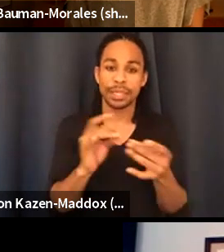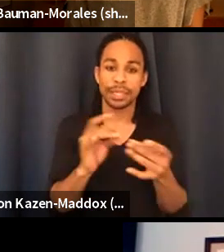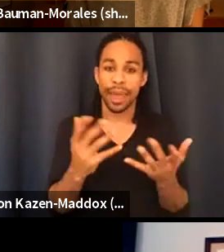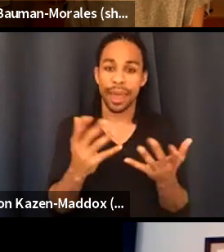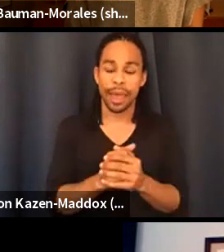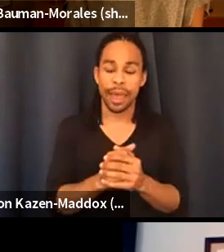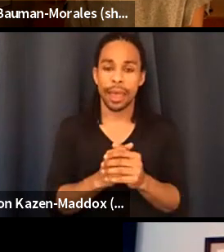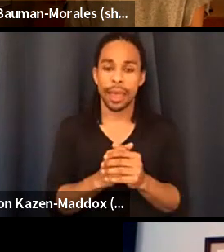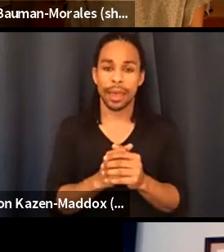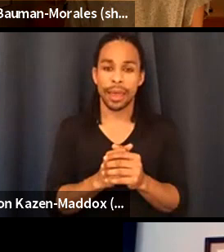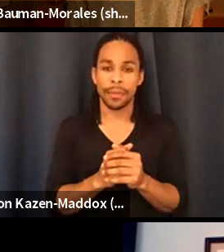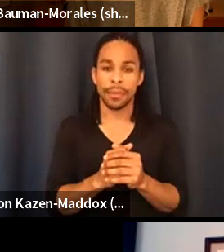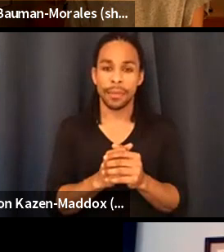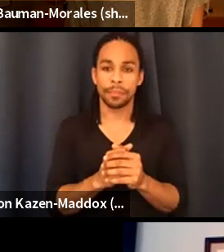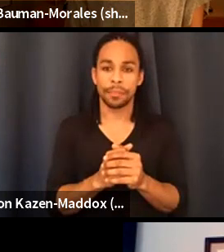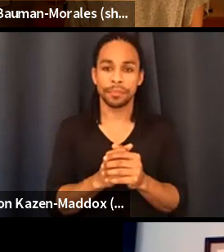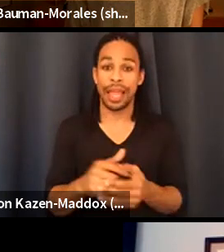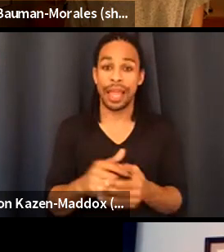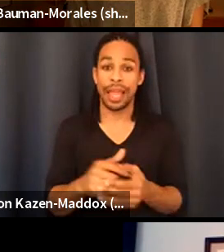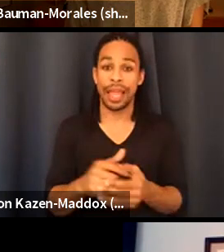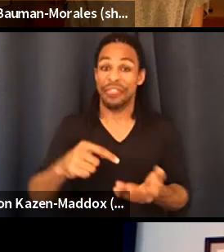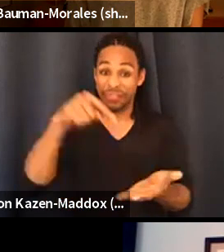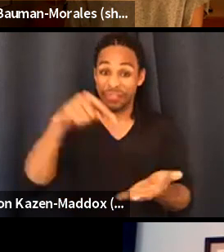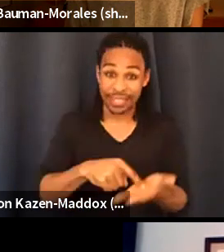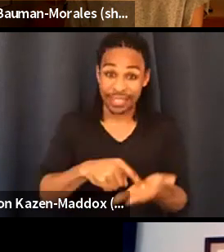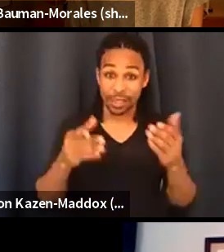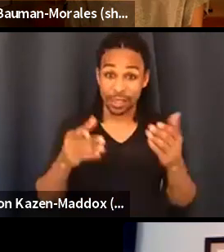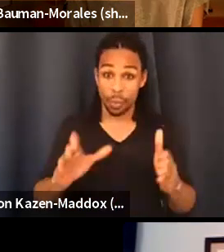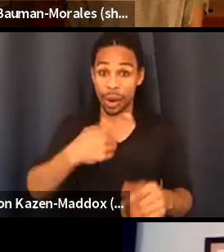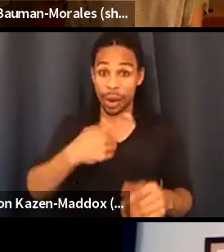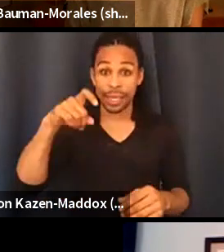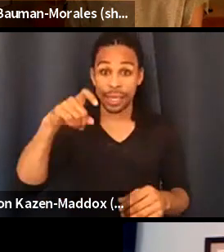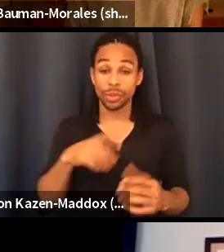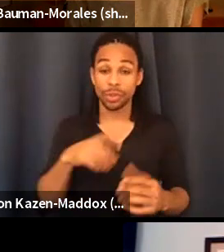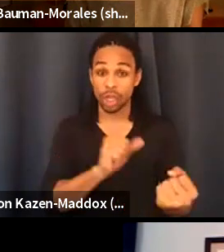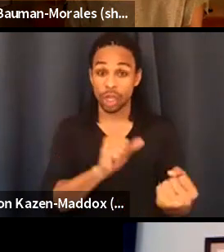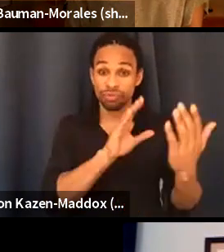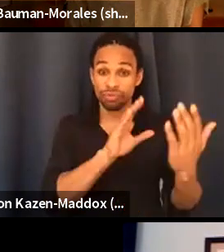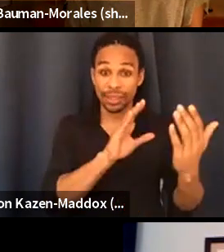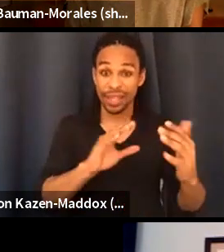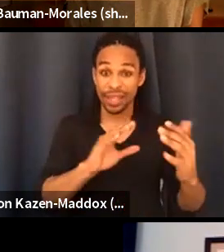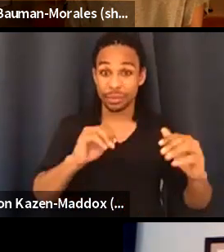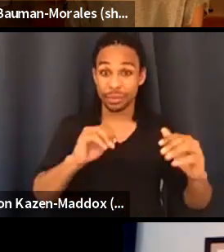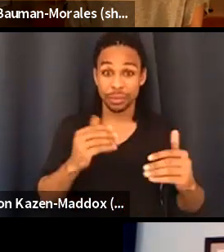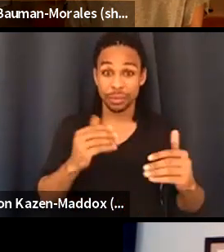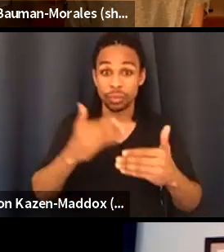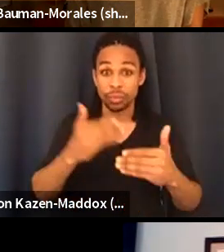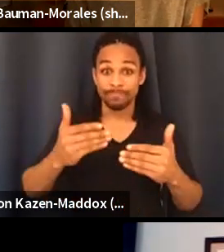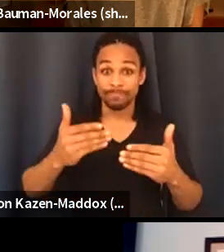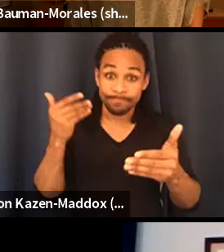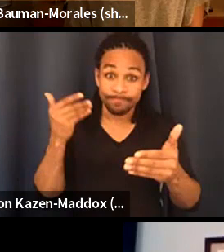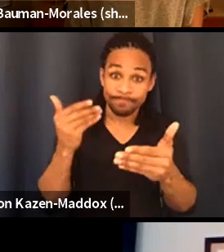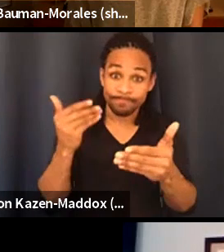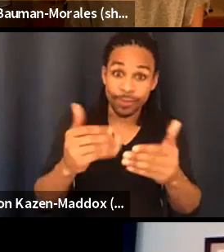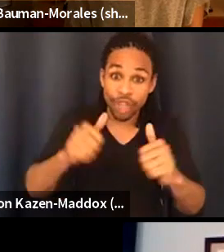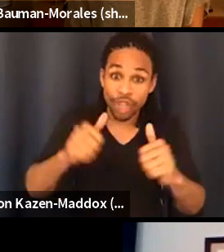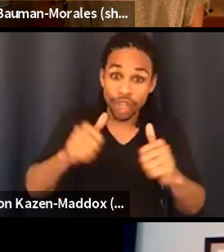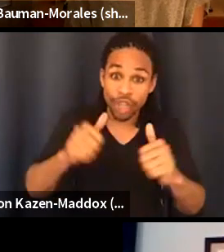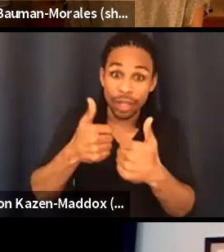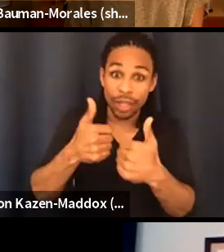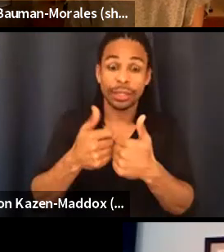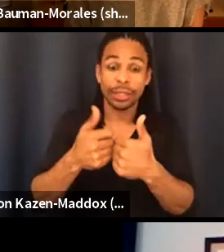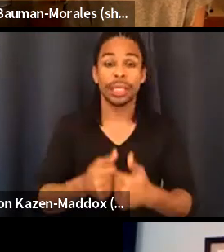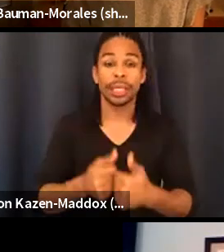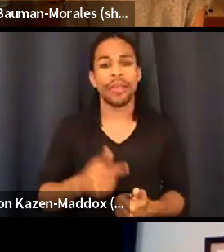that is the new standard, then there will be not the pressure of an individual artist to say, hi, here's what I need, please don't screw me